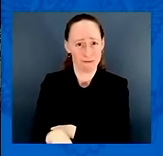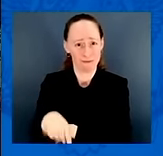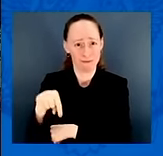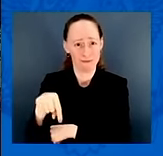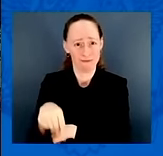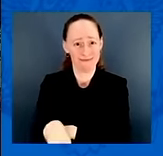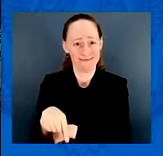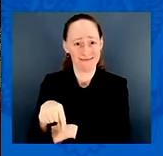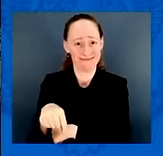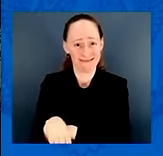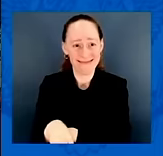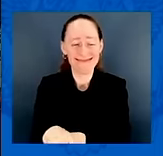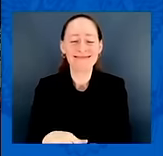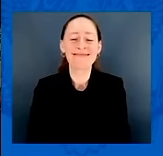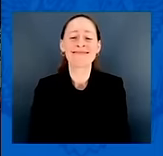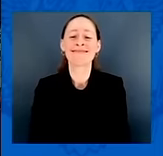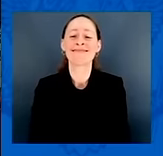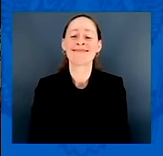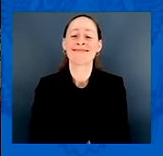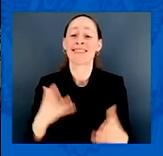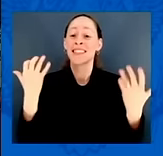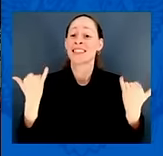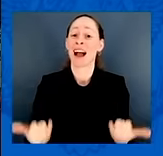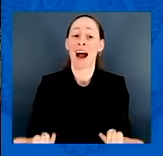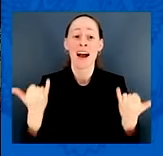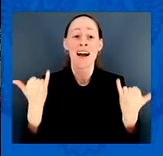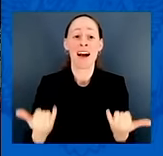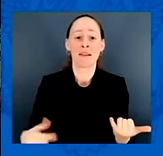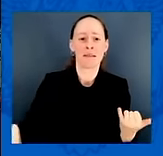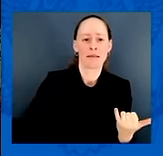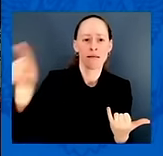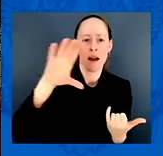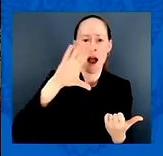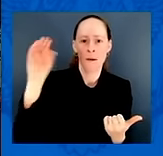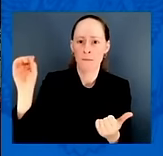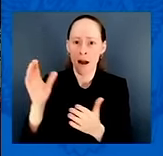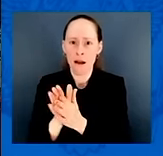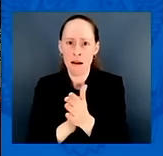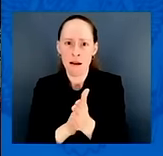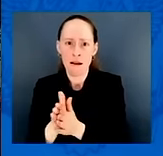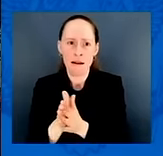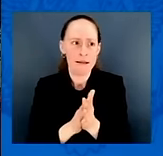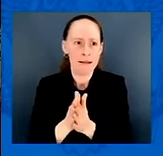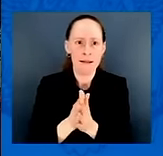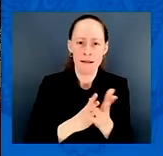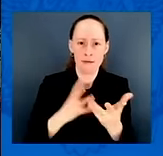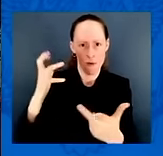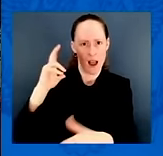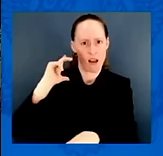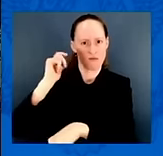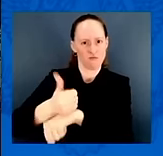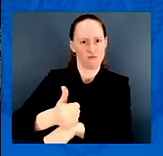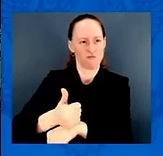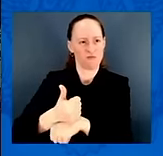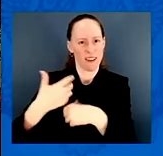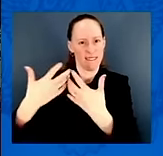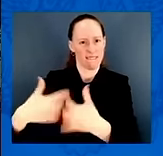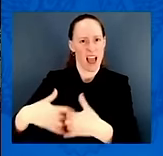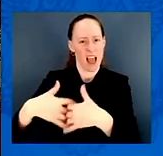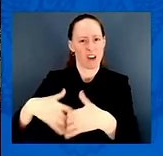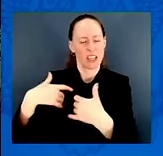of dollars to build new chip factories here in America, creating tens of thousands of jobs Many of those jobs